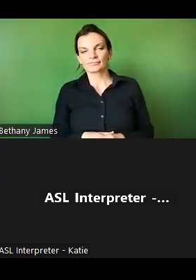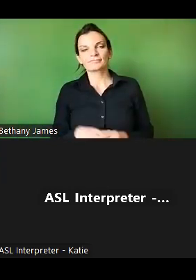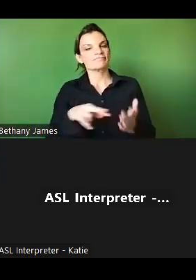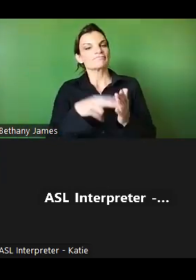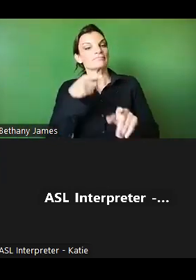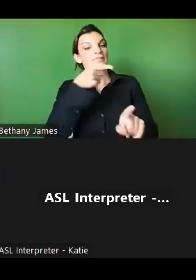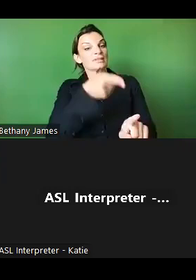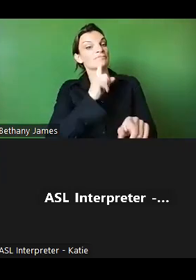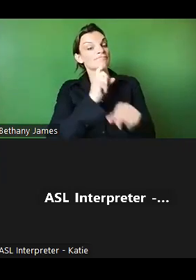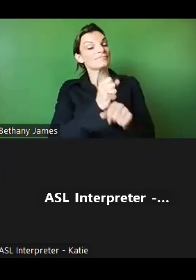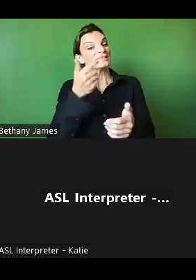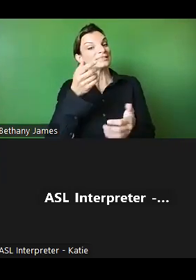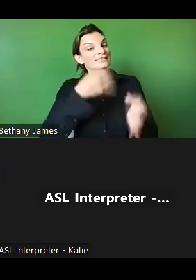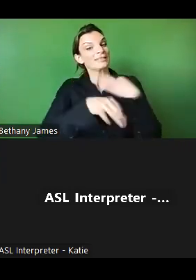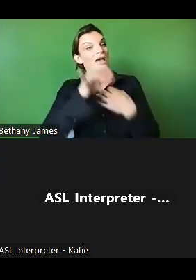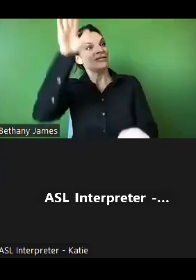that phenomenon.